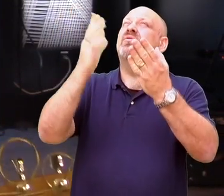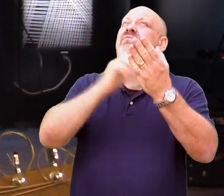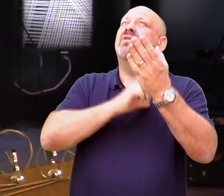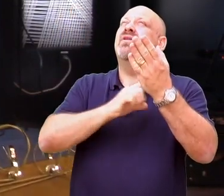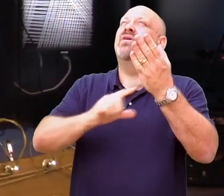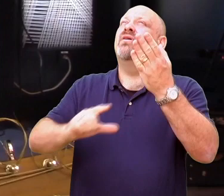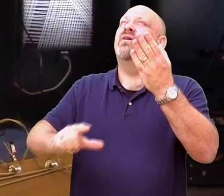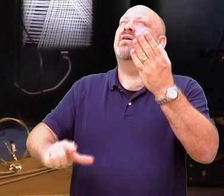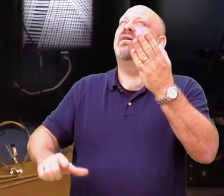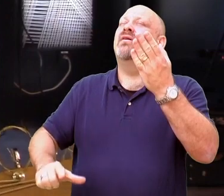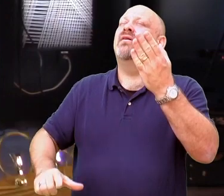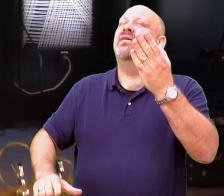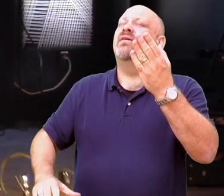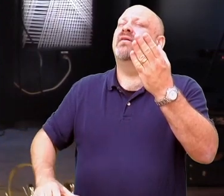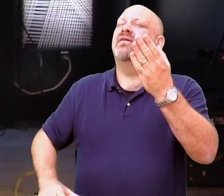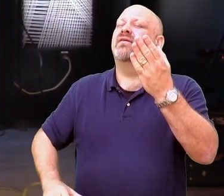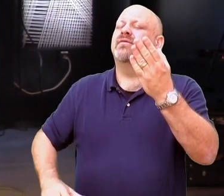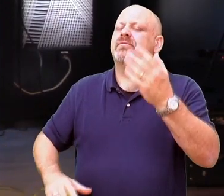are you,